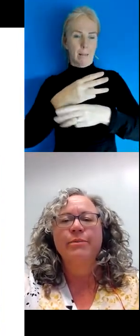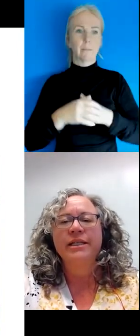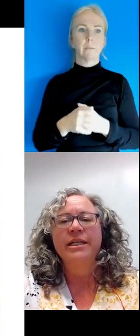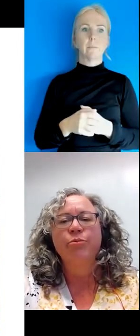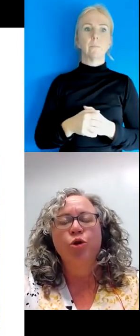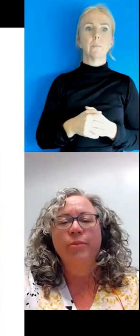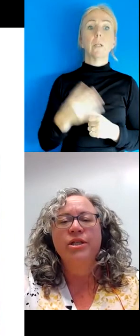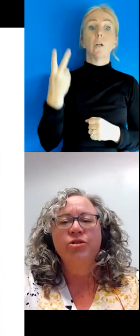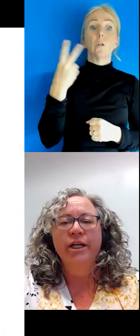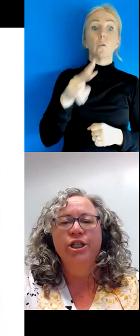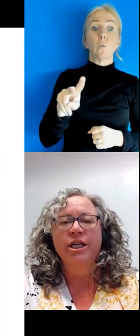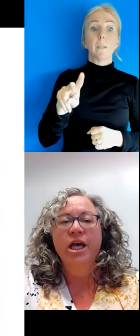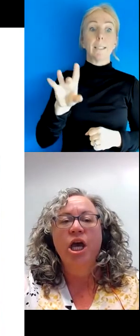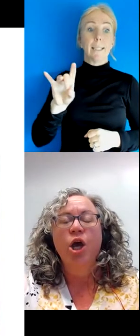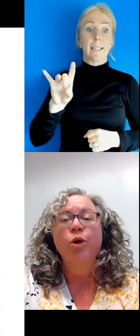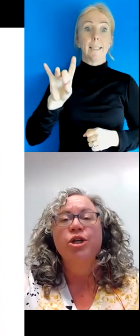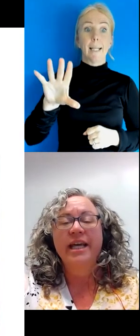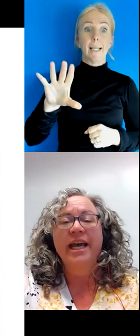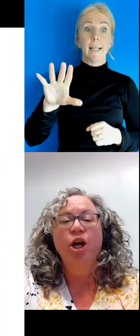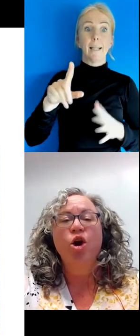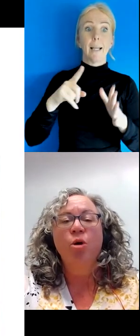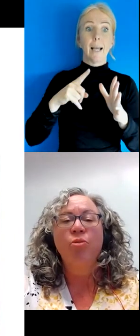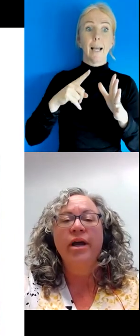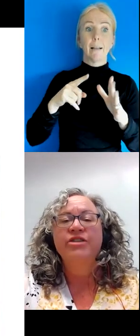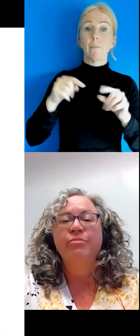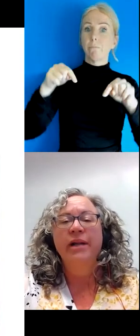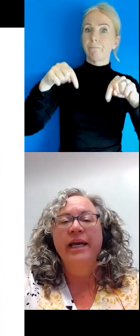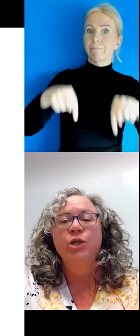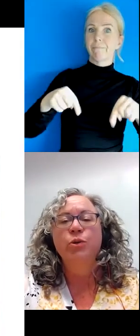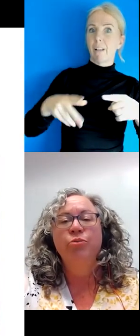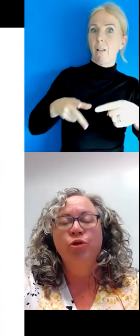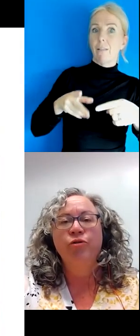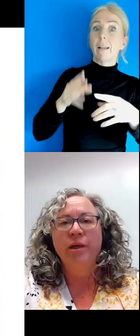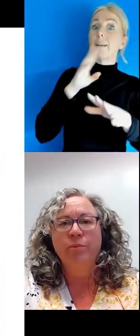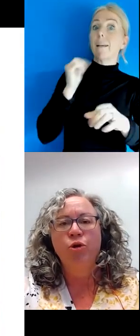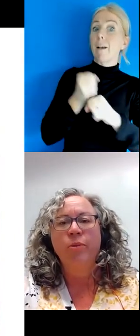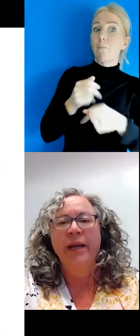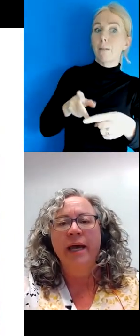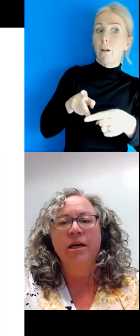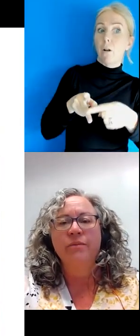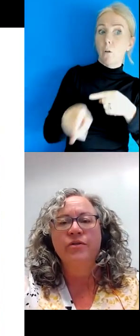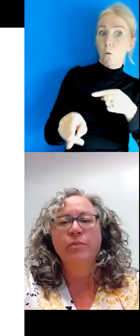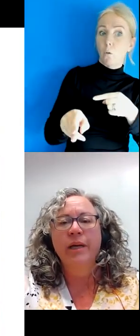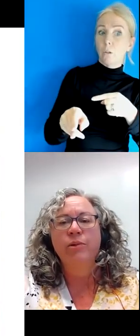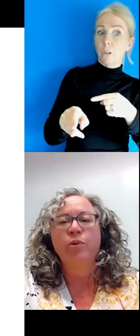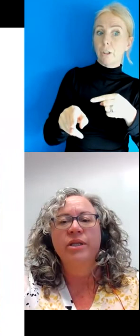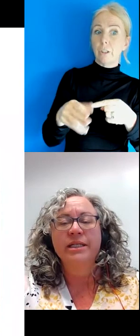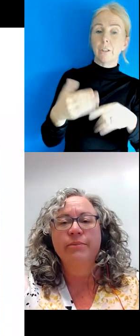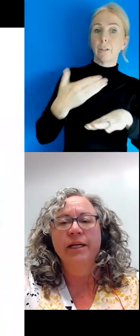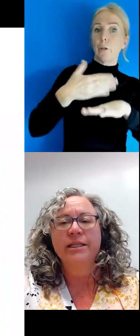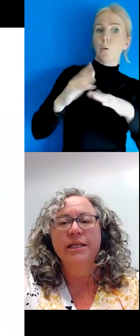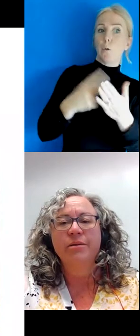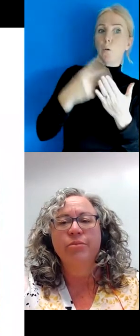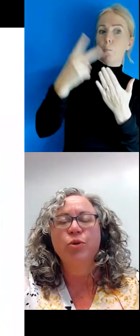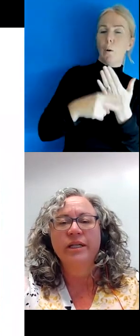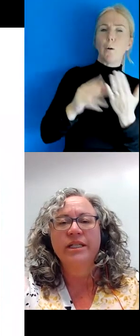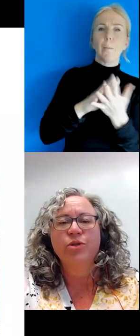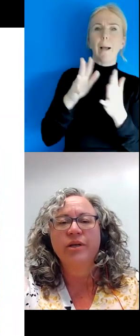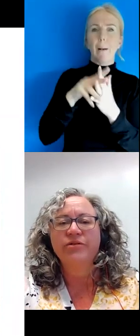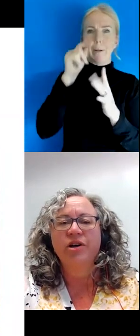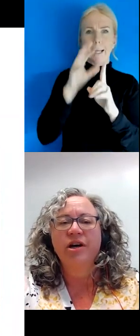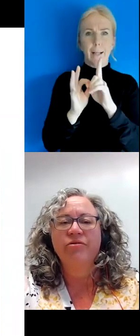APS Disability Employment Strategy, which set out a comprehensive plan to improve the employment outcomes for people with disability